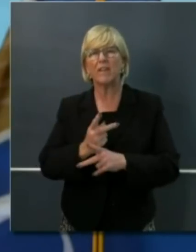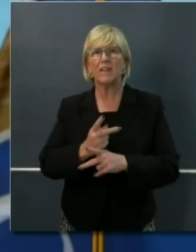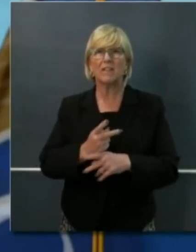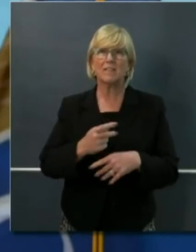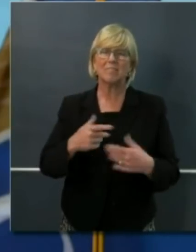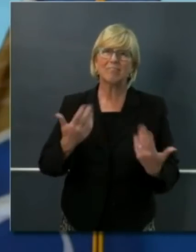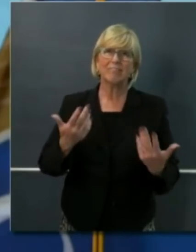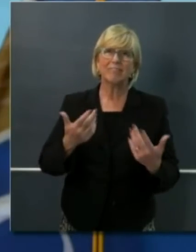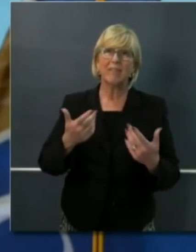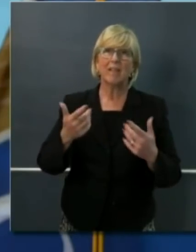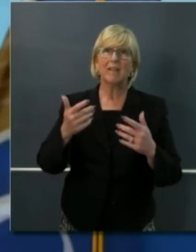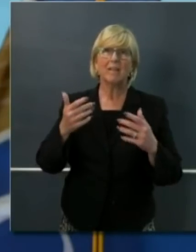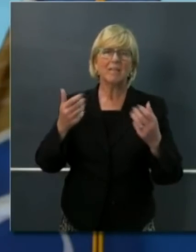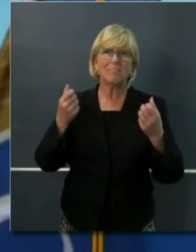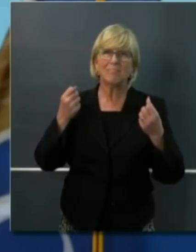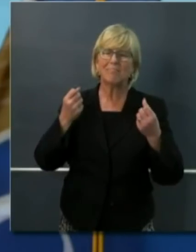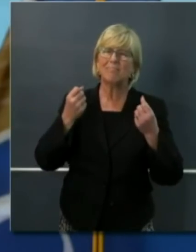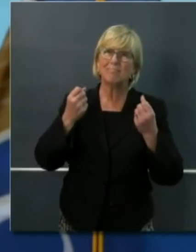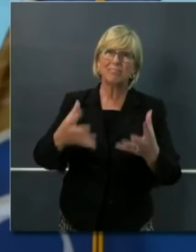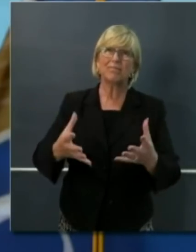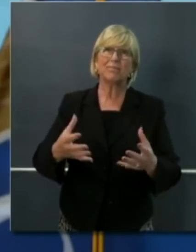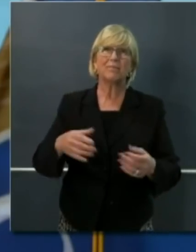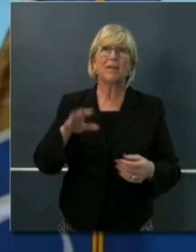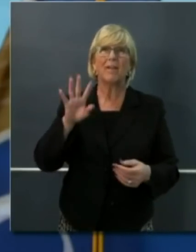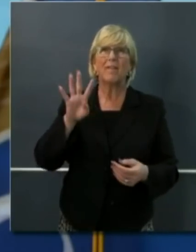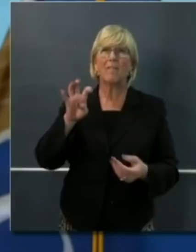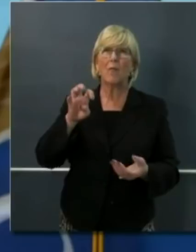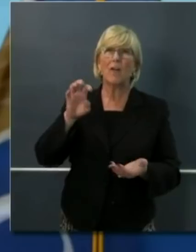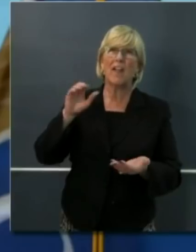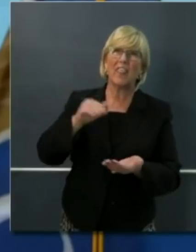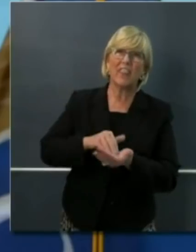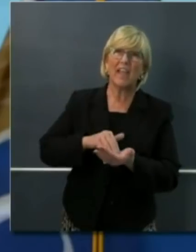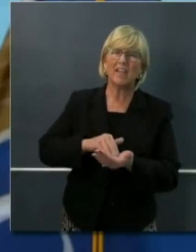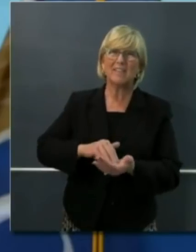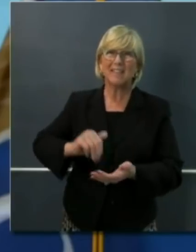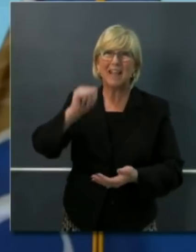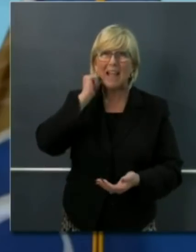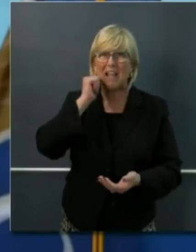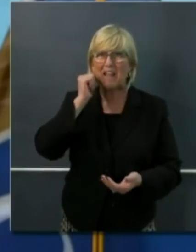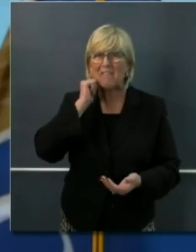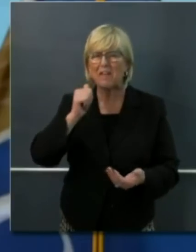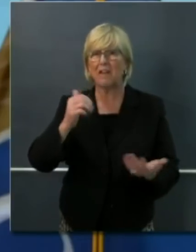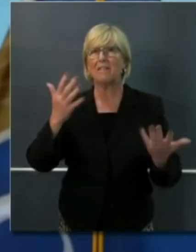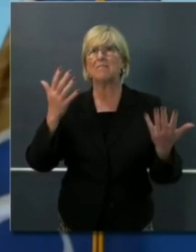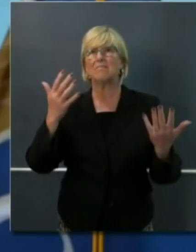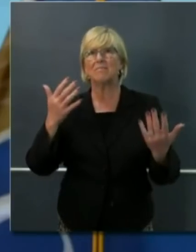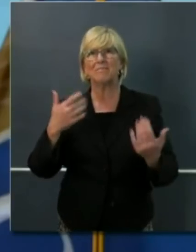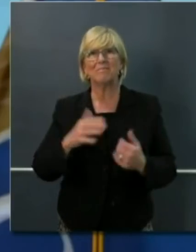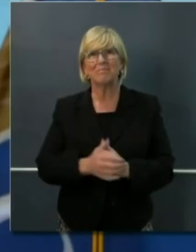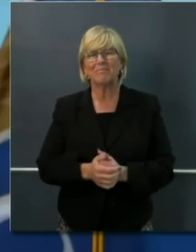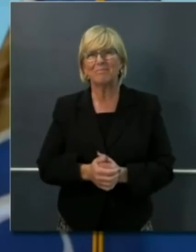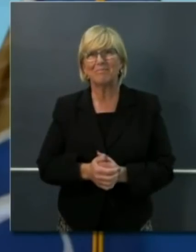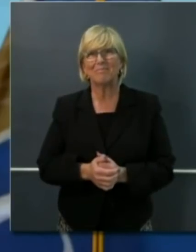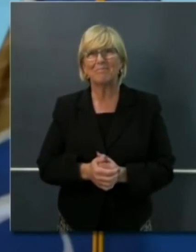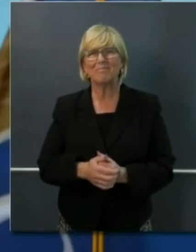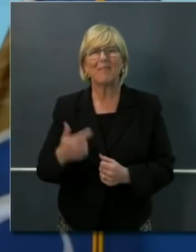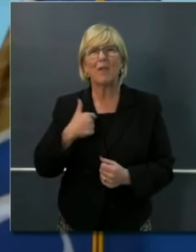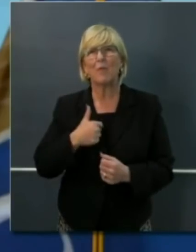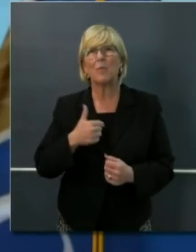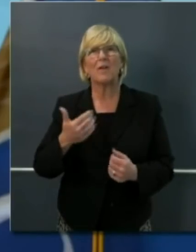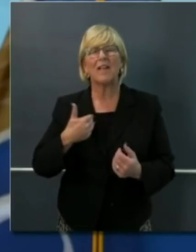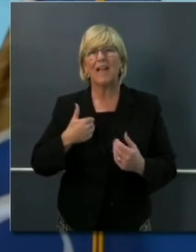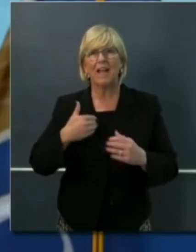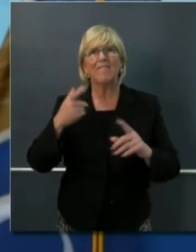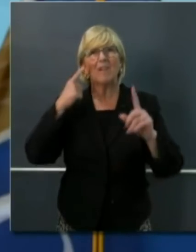testing every day. That would be closer to 400,000 tests on a daily basis. So look, we have very